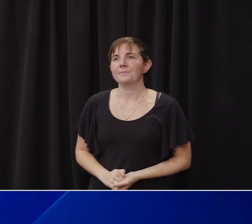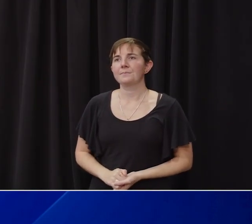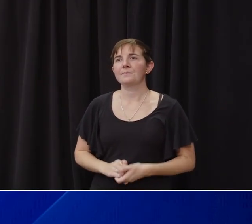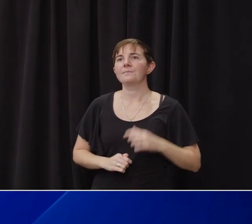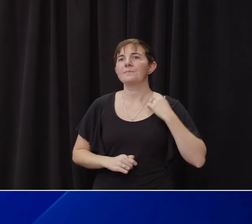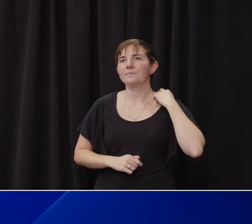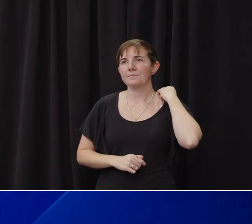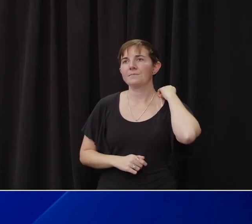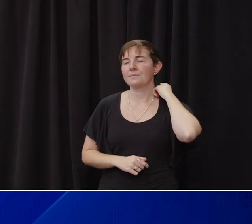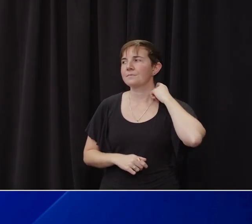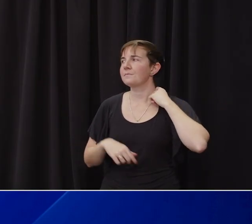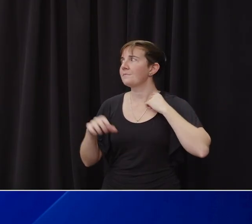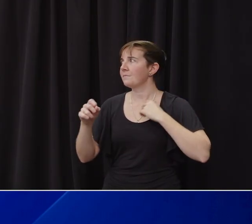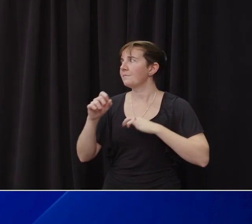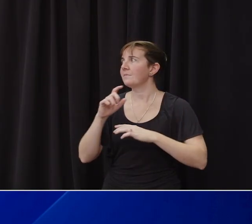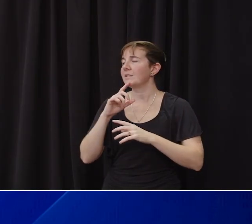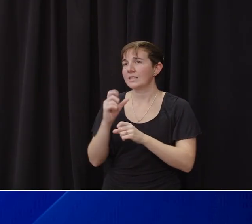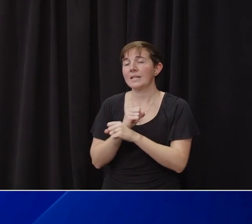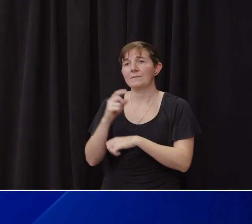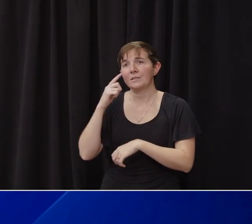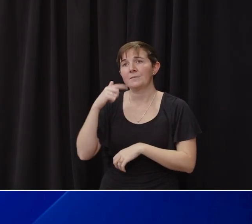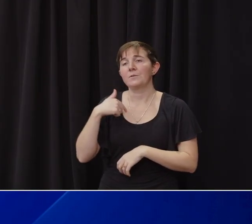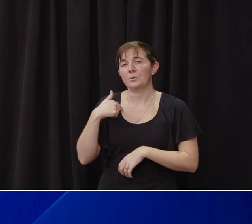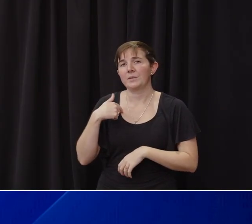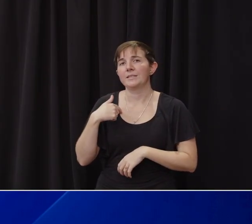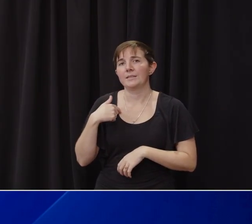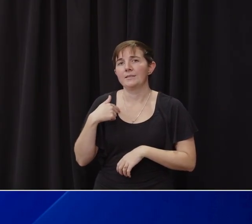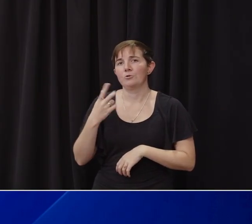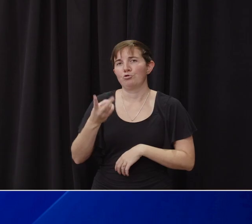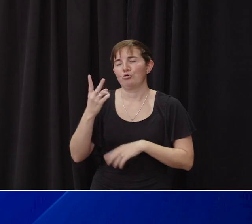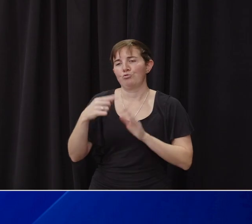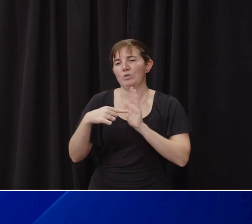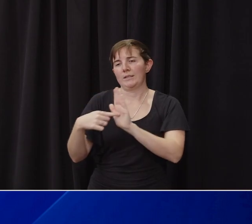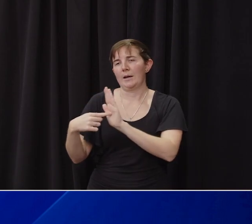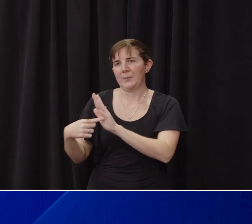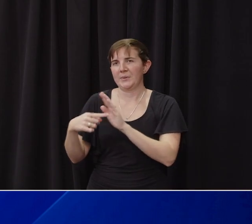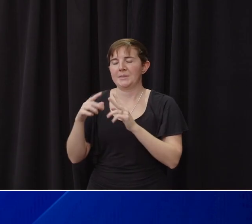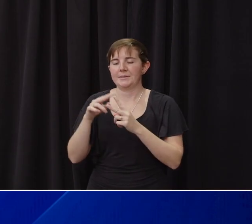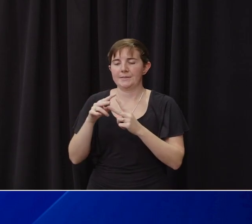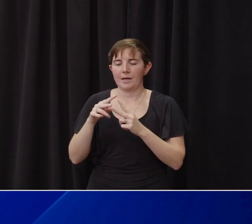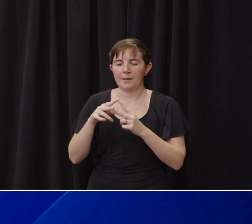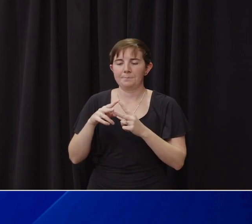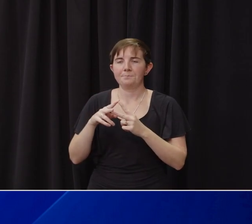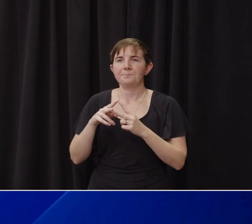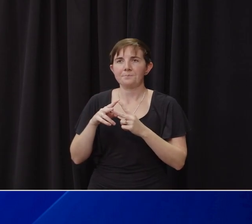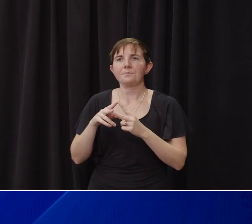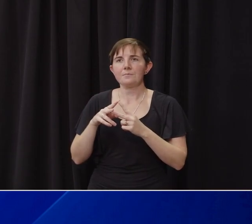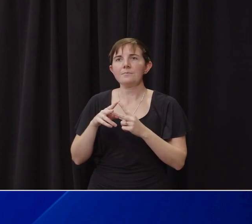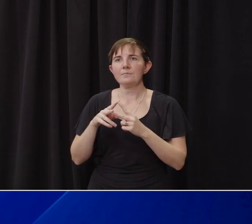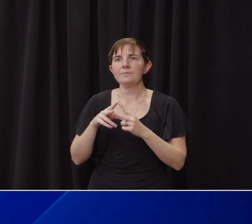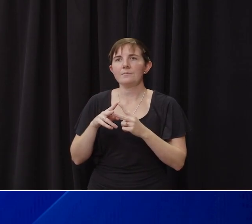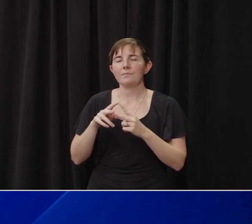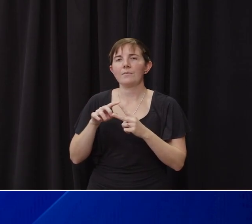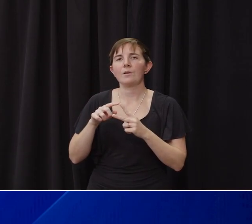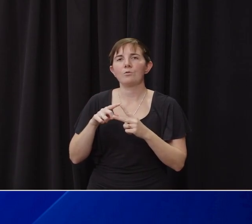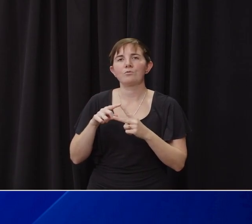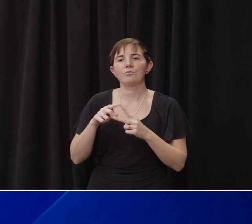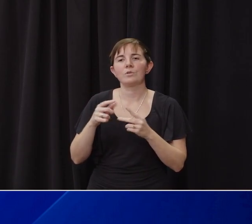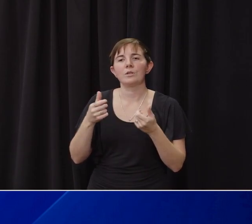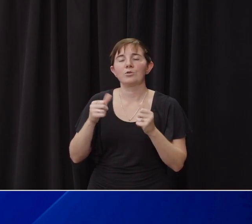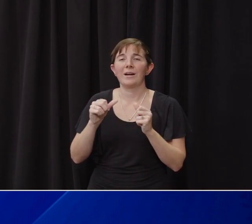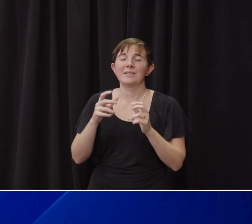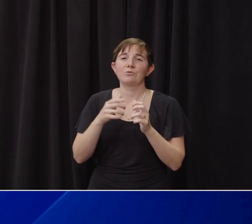Yeah, I'd say for me, 2 examples is, trying to